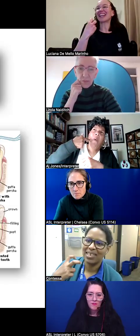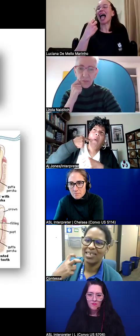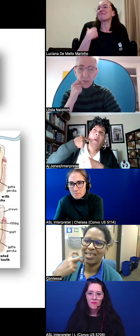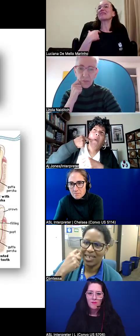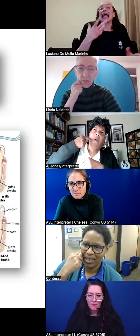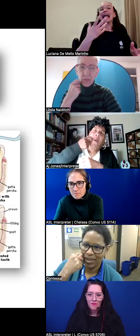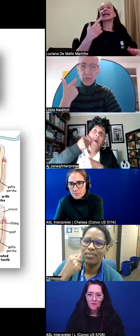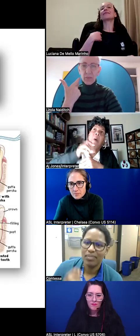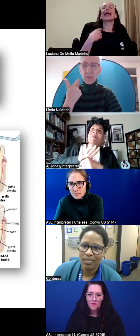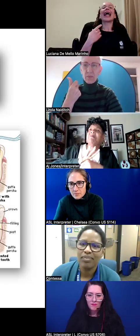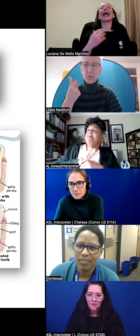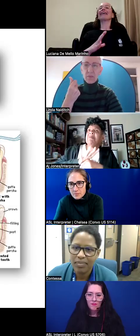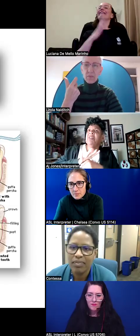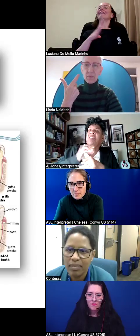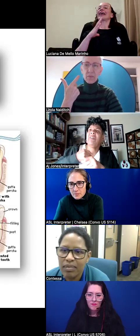numb.